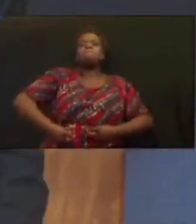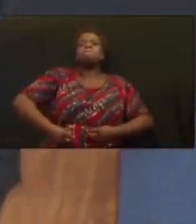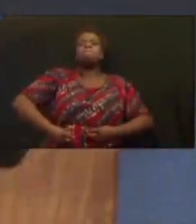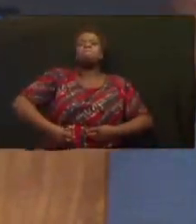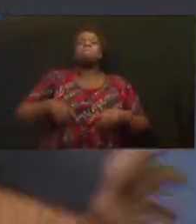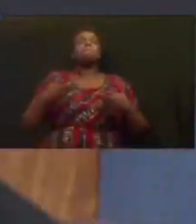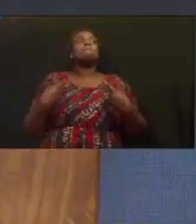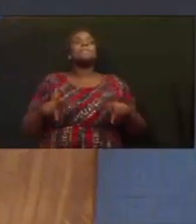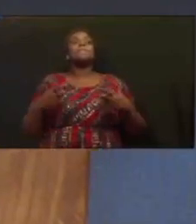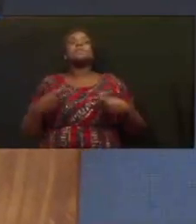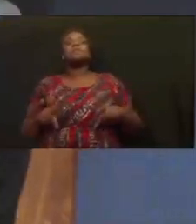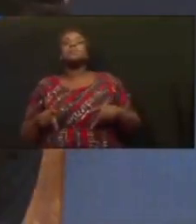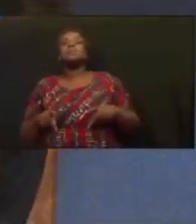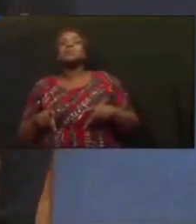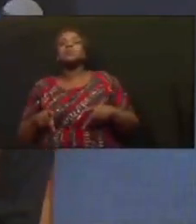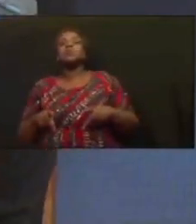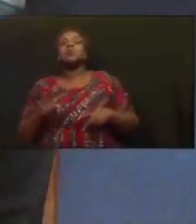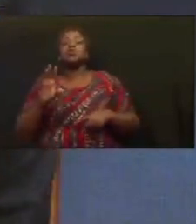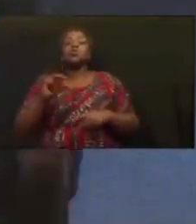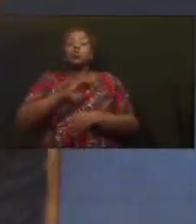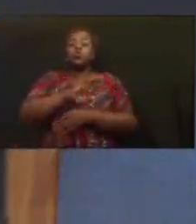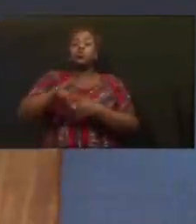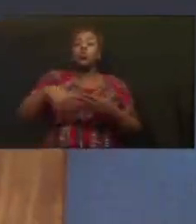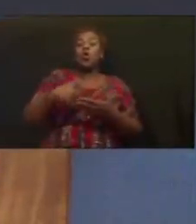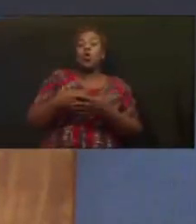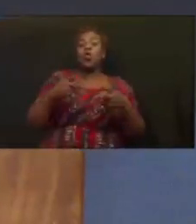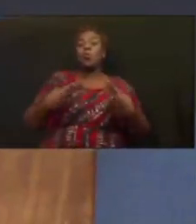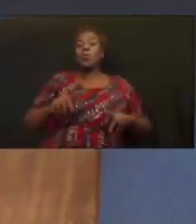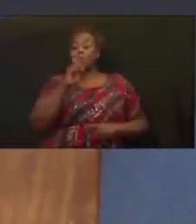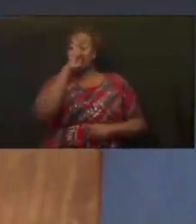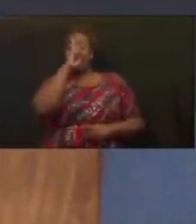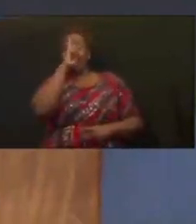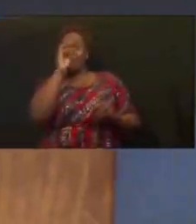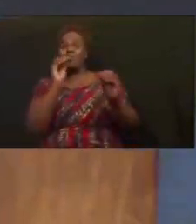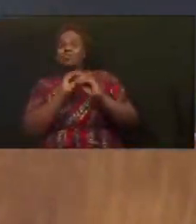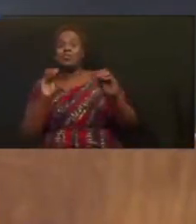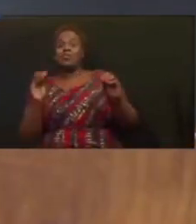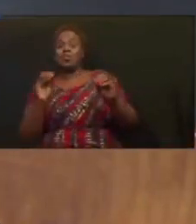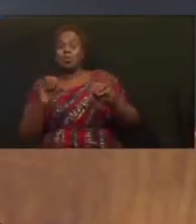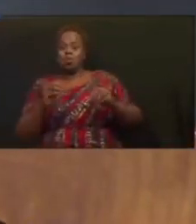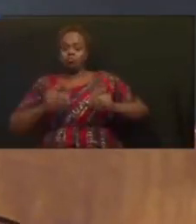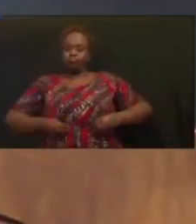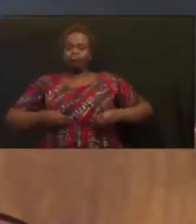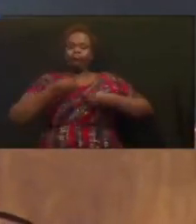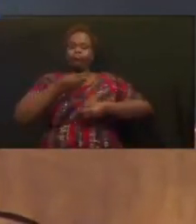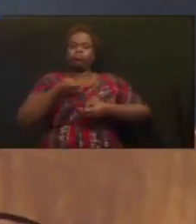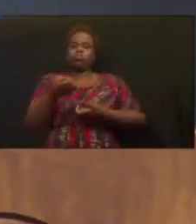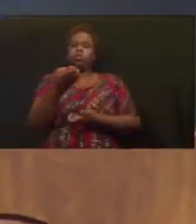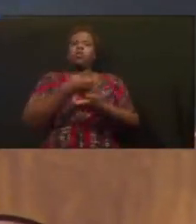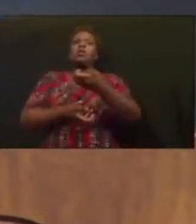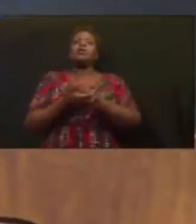men. Everybody cannot be unserious. Find young men and transfer this grace upon them.